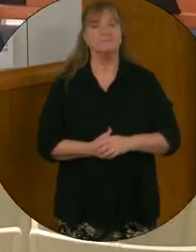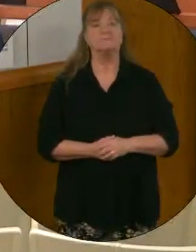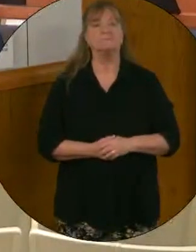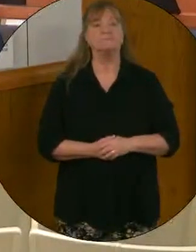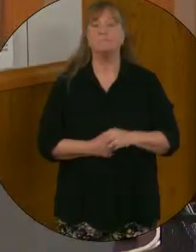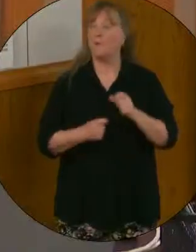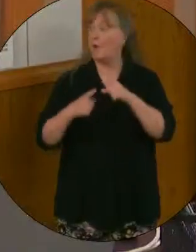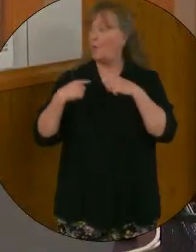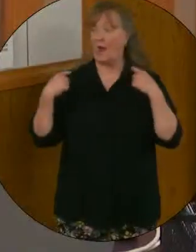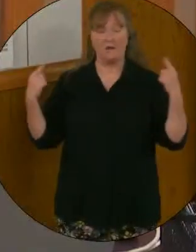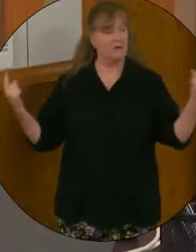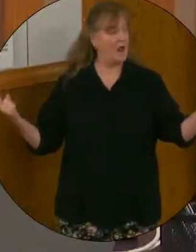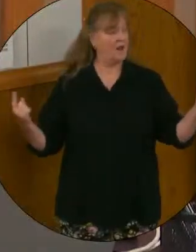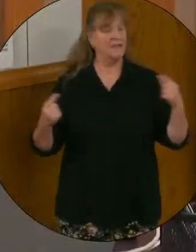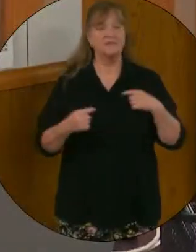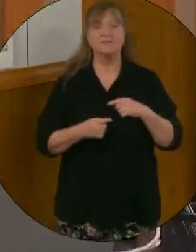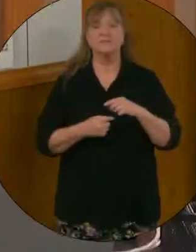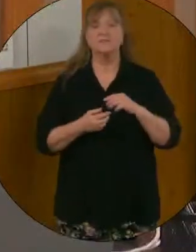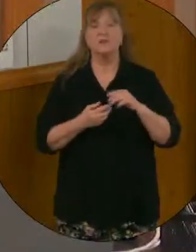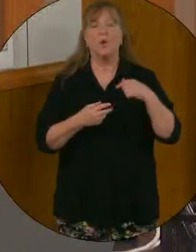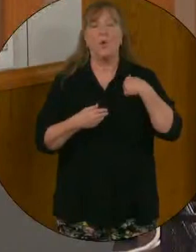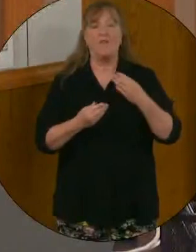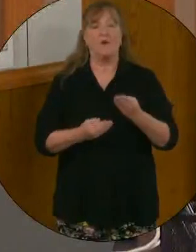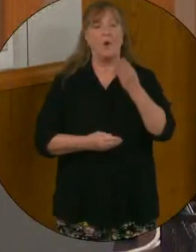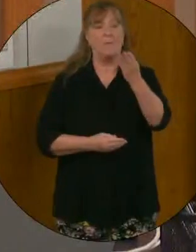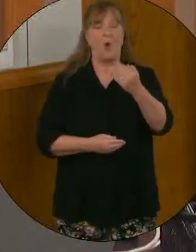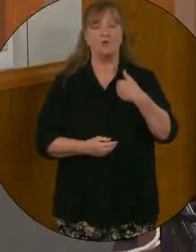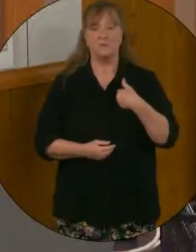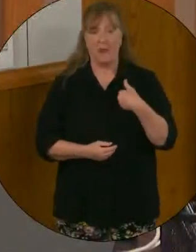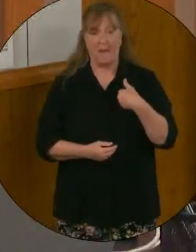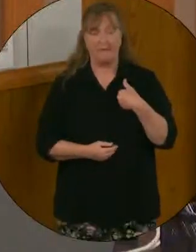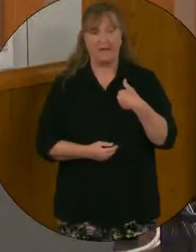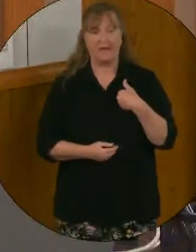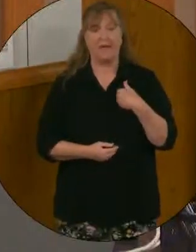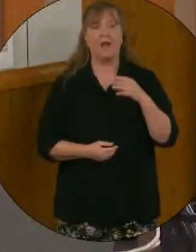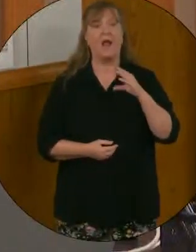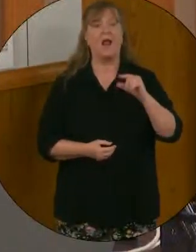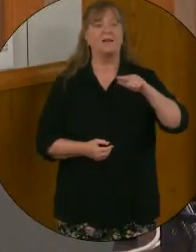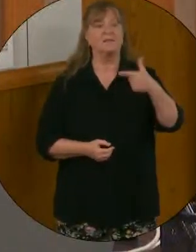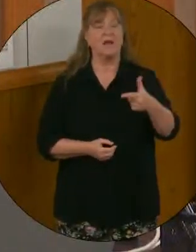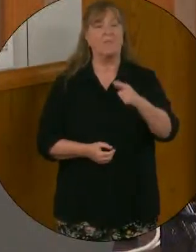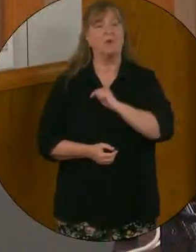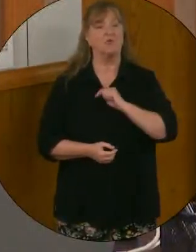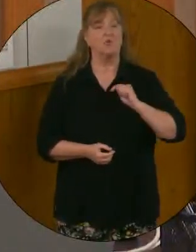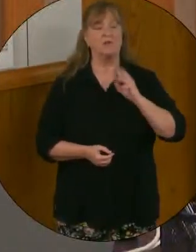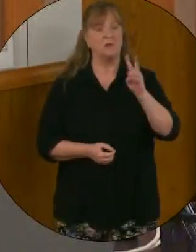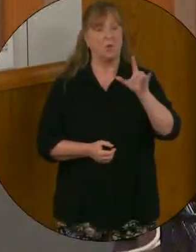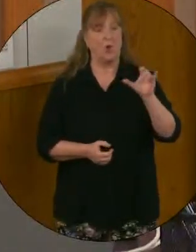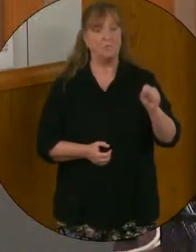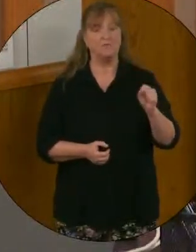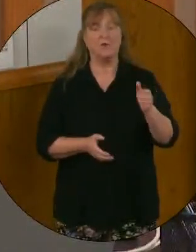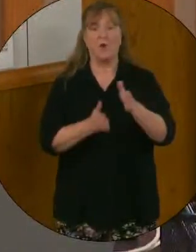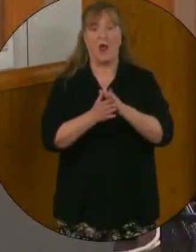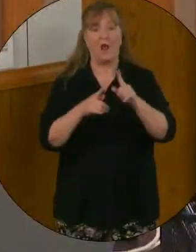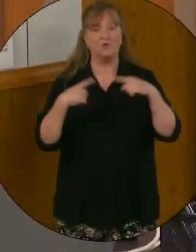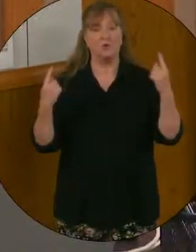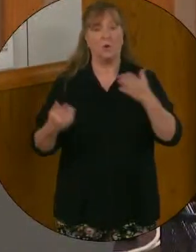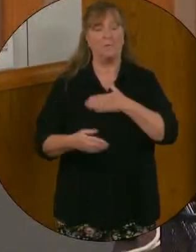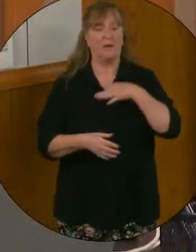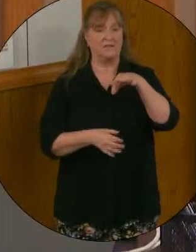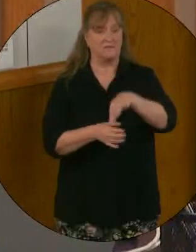Okay, colleagues, at this time, we have a motion by me and a second by Trustee Williams. I'd like to ask you to please